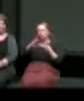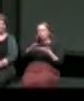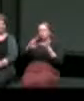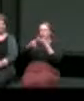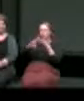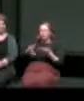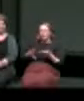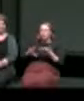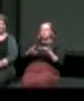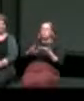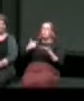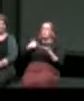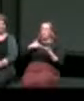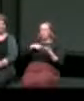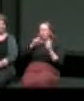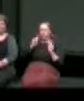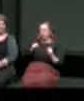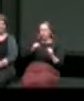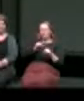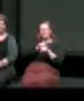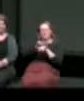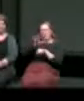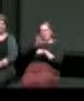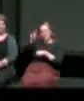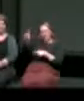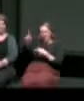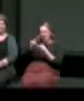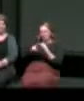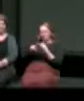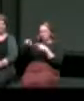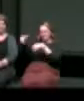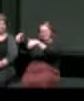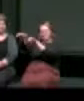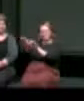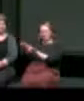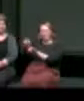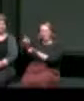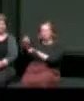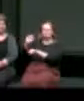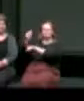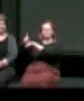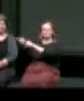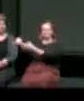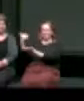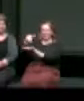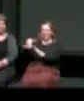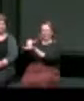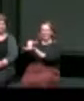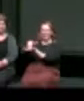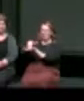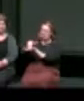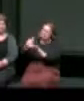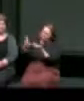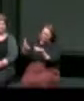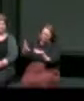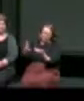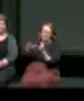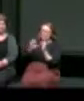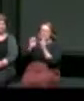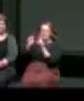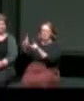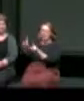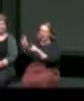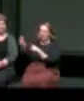and we were able to actually return the footstone to the cemetery, who reinstalled it at the grave. So it has gone